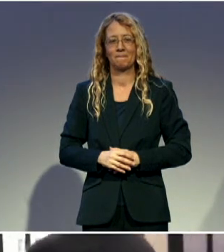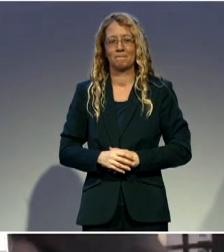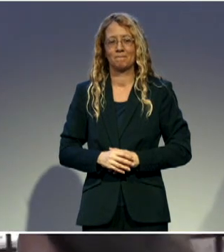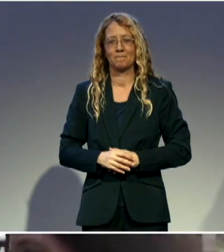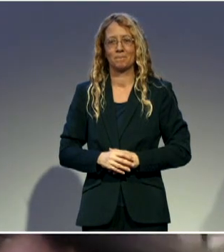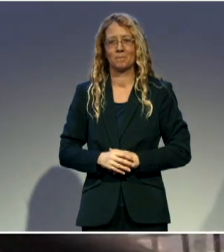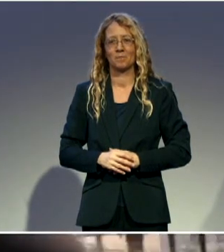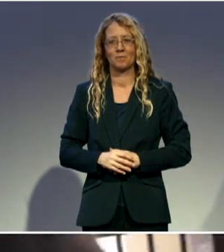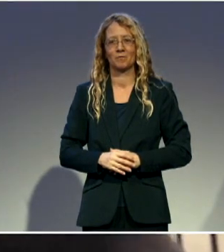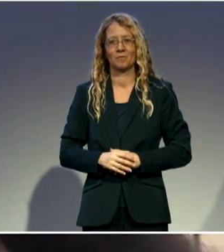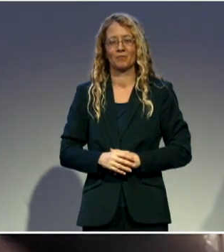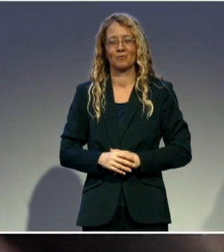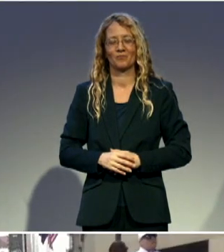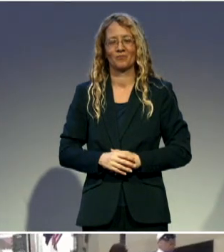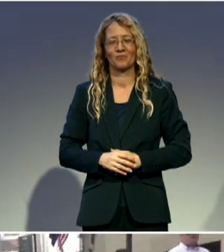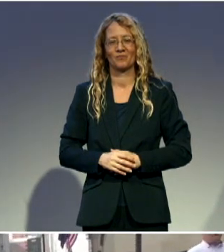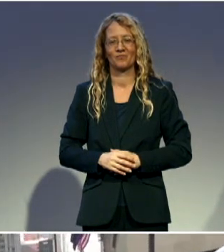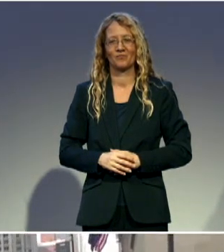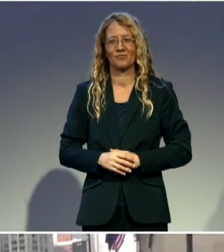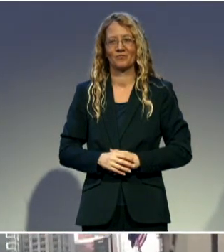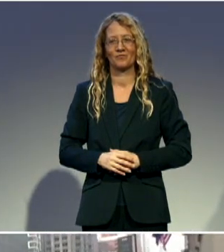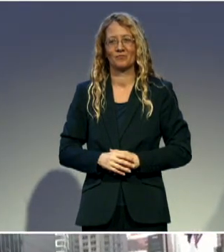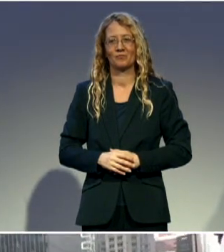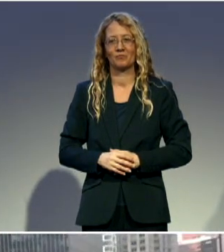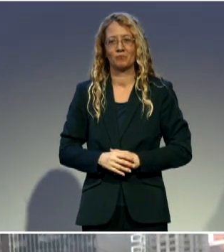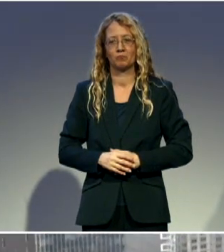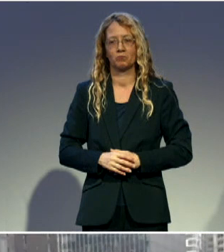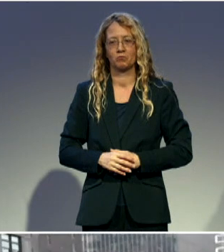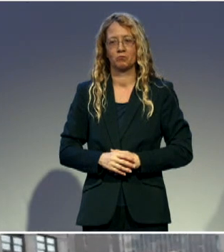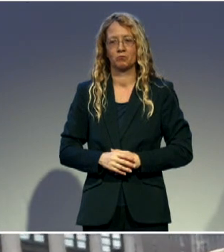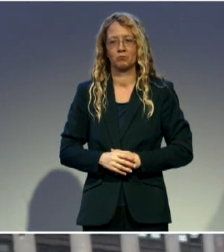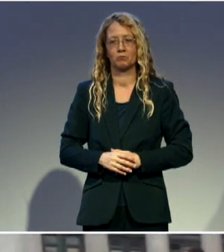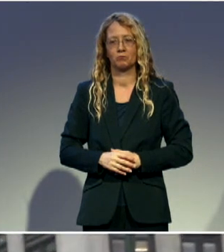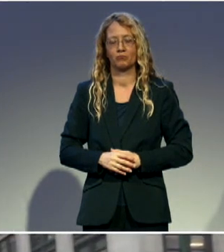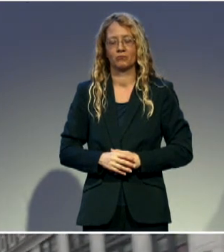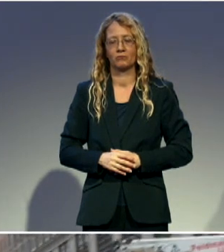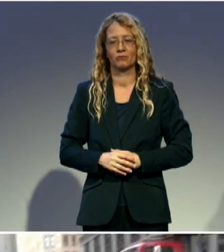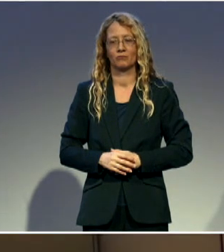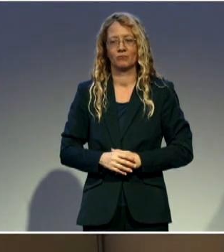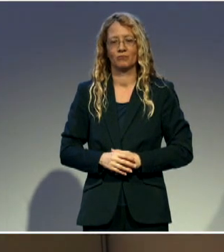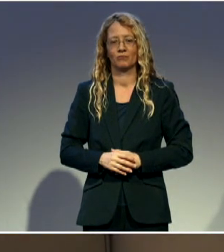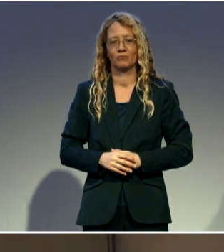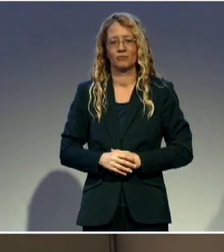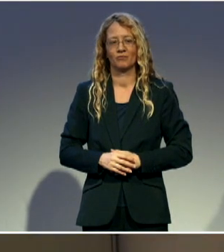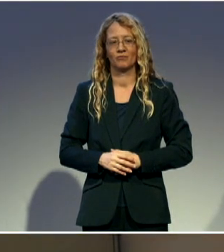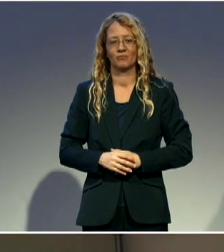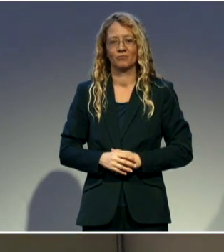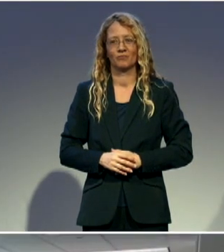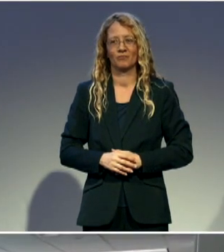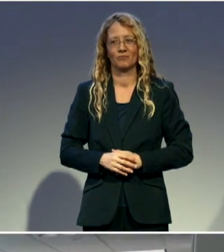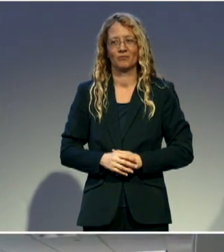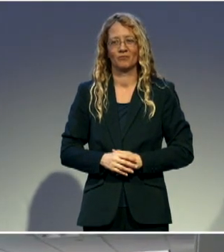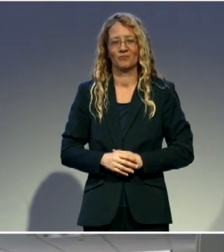My name is Anastasia Somoza. I recently joined the City Council working for